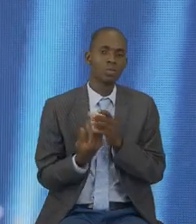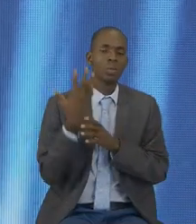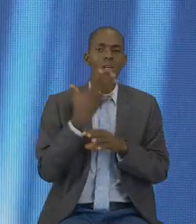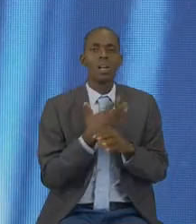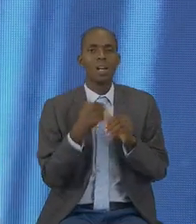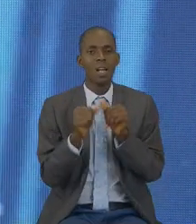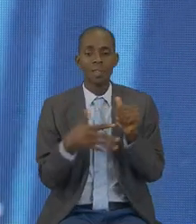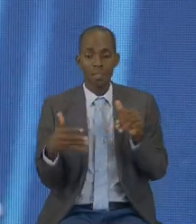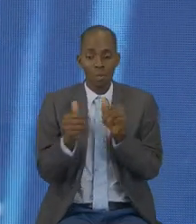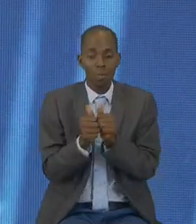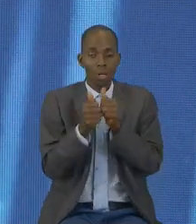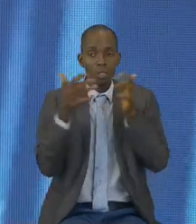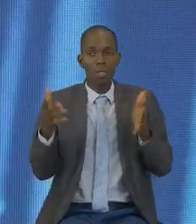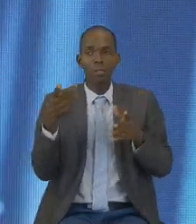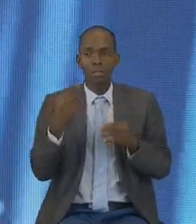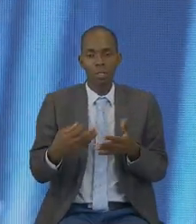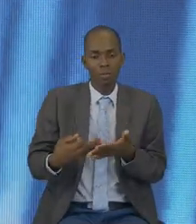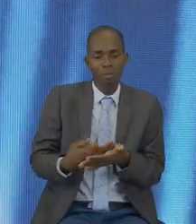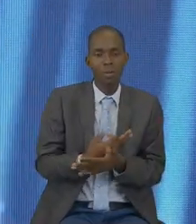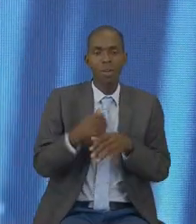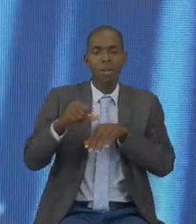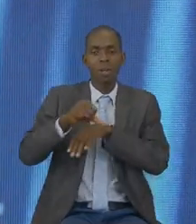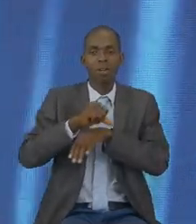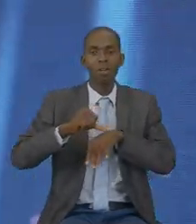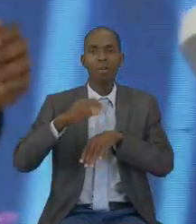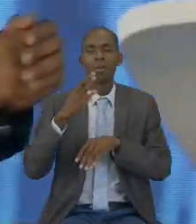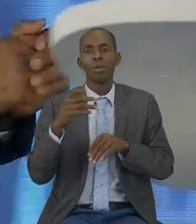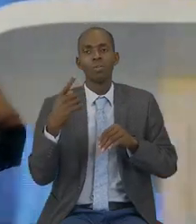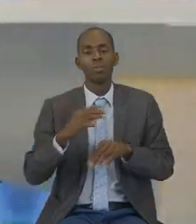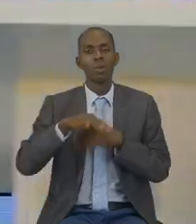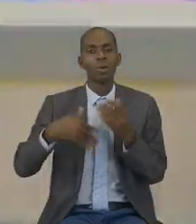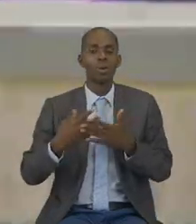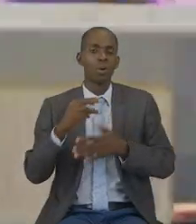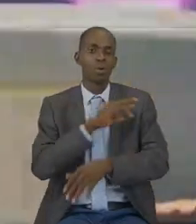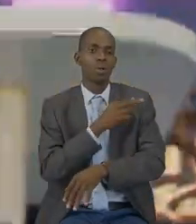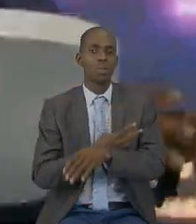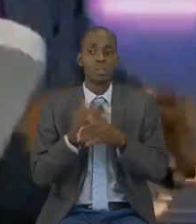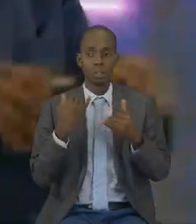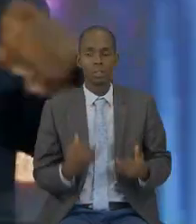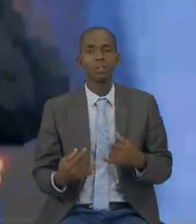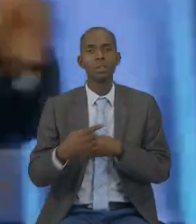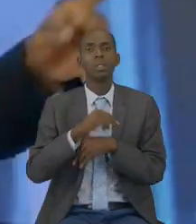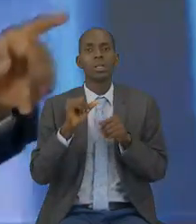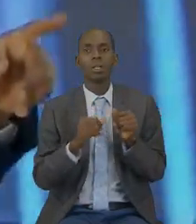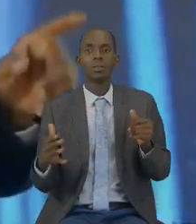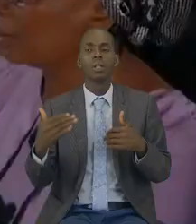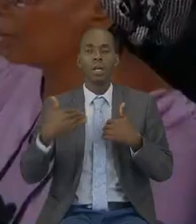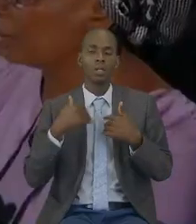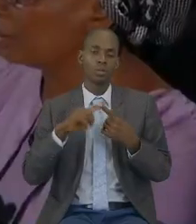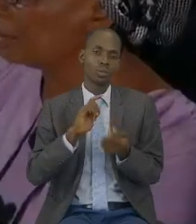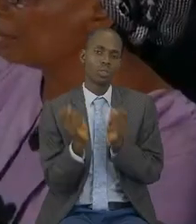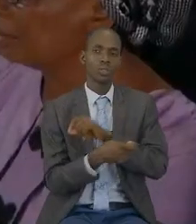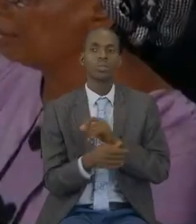everything without the fresh anointing of the Almighty. Today, everything has to